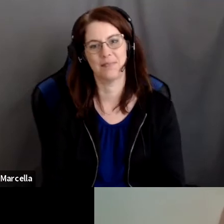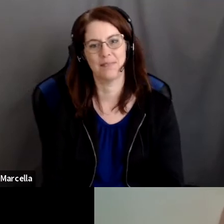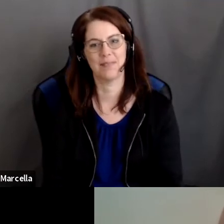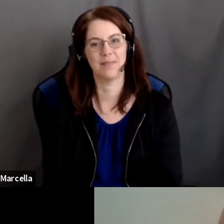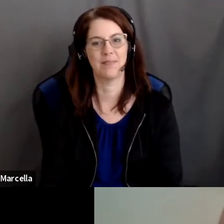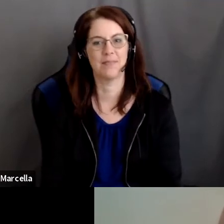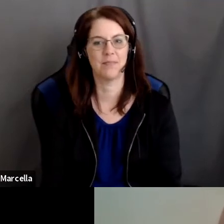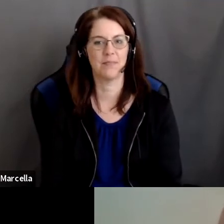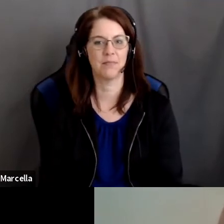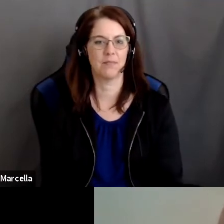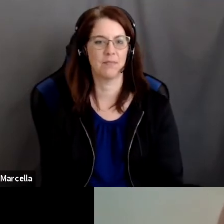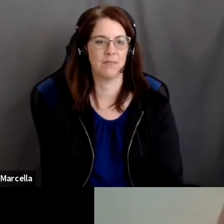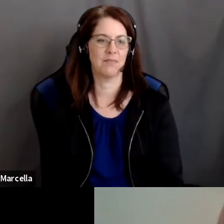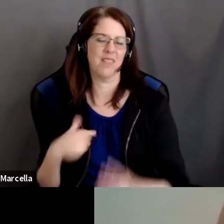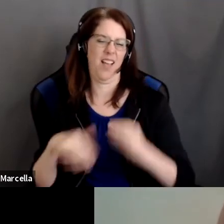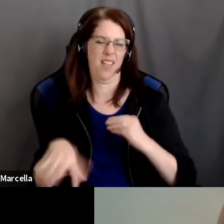I had to put that in there. I thought it was